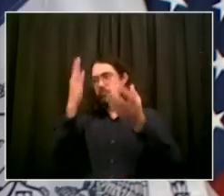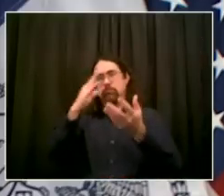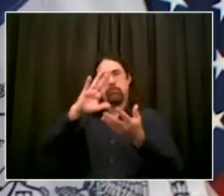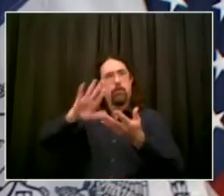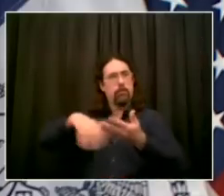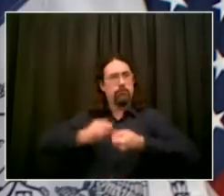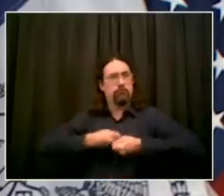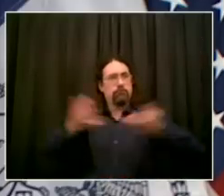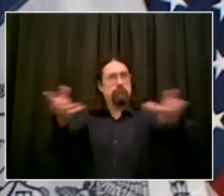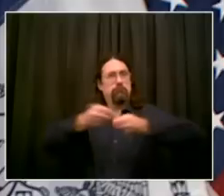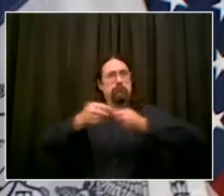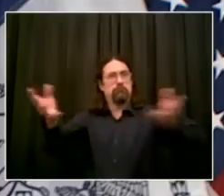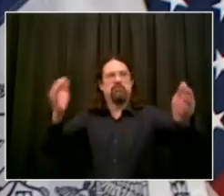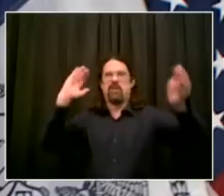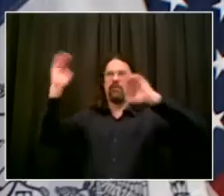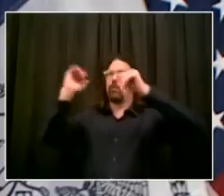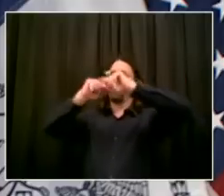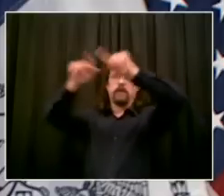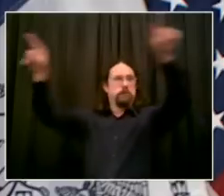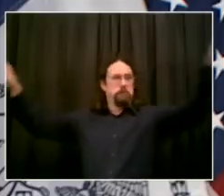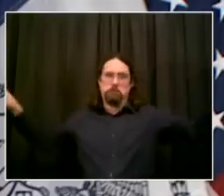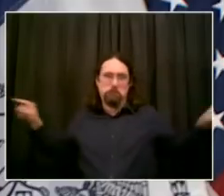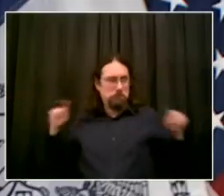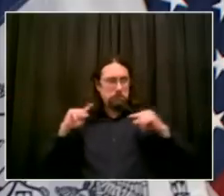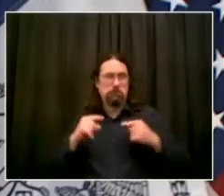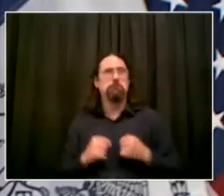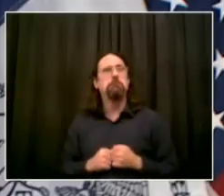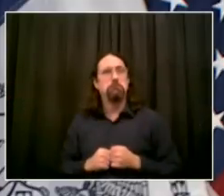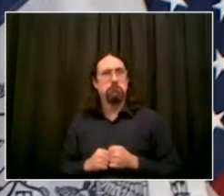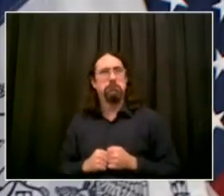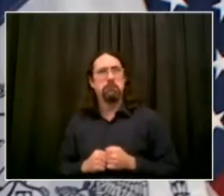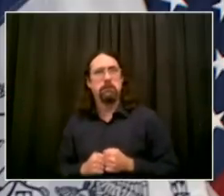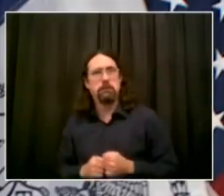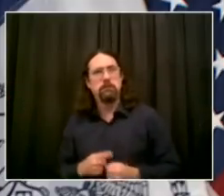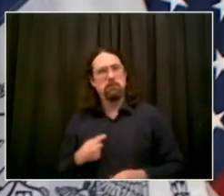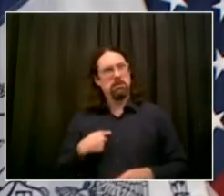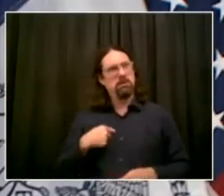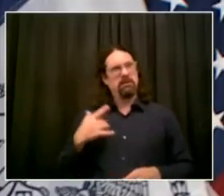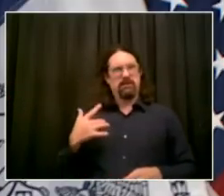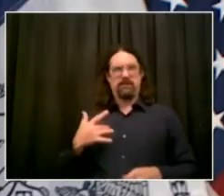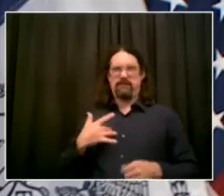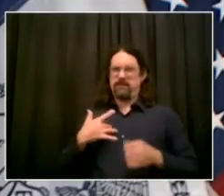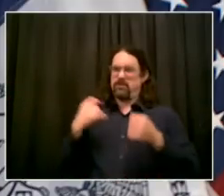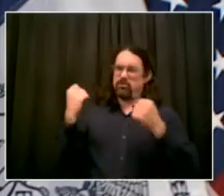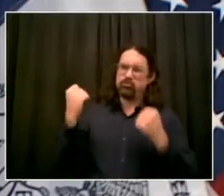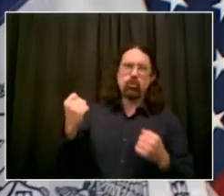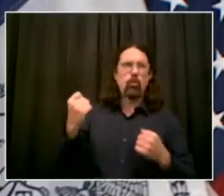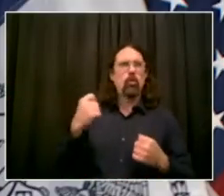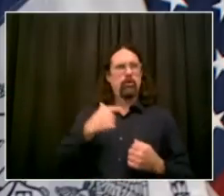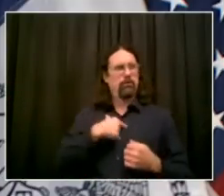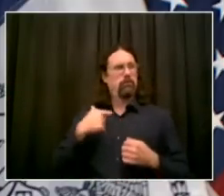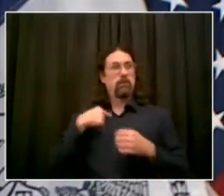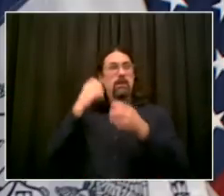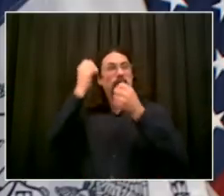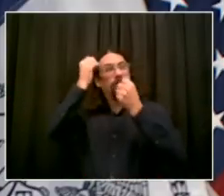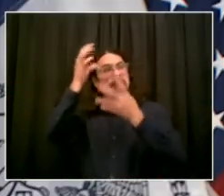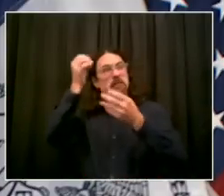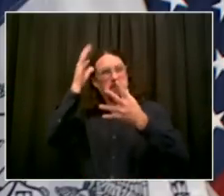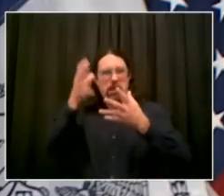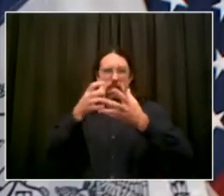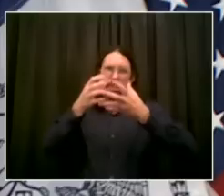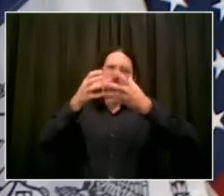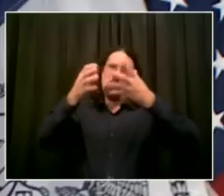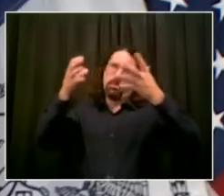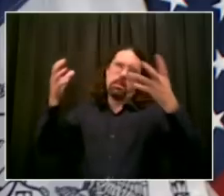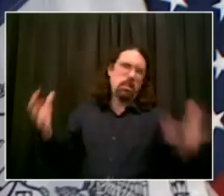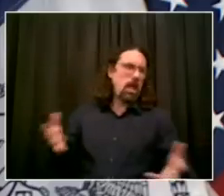lot of data and consistently are putting out data by zip code and broken out clearly. On that specific question, Dr. Choksi, could you speak to